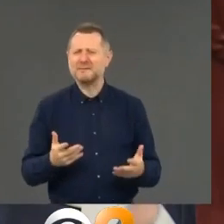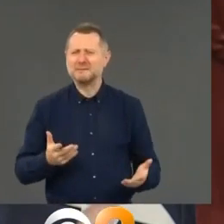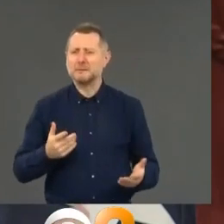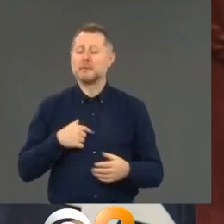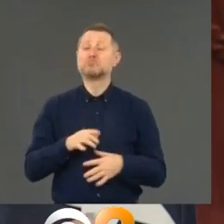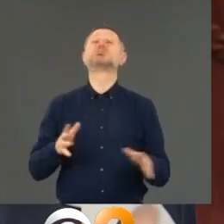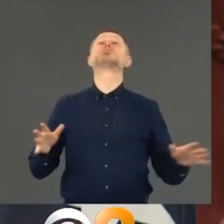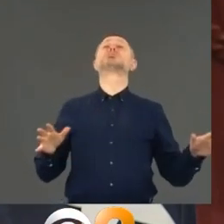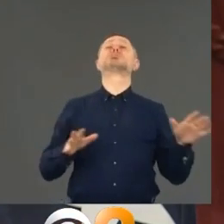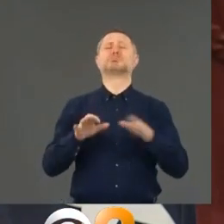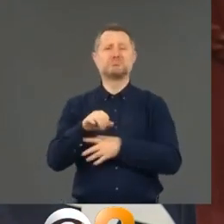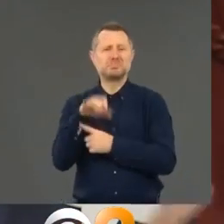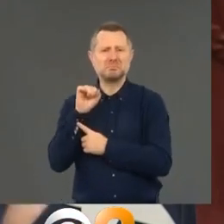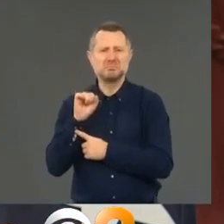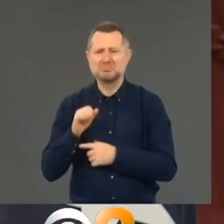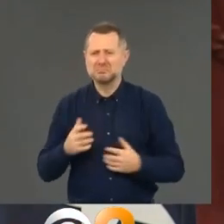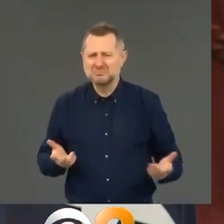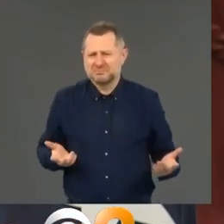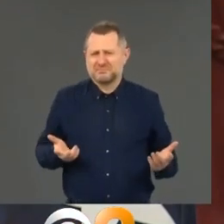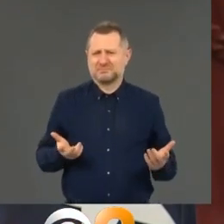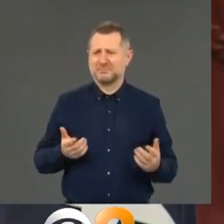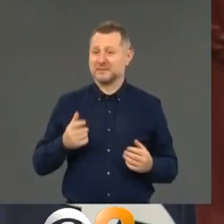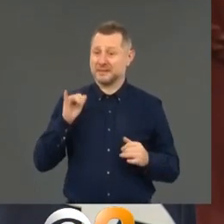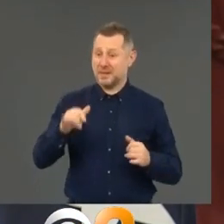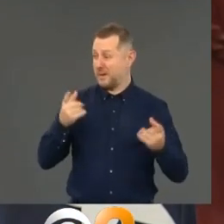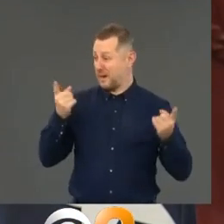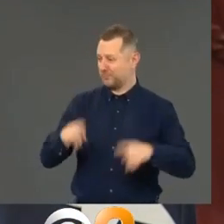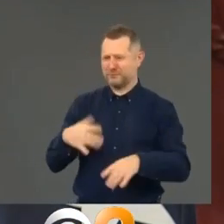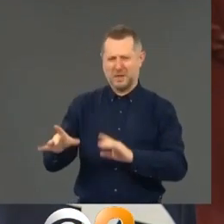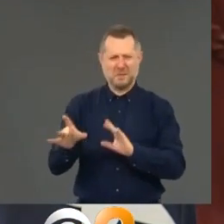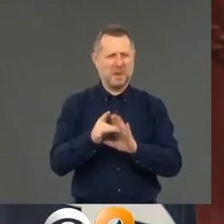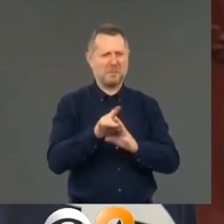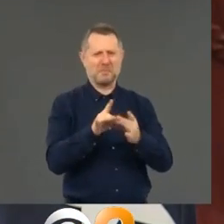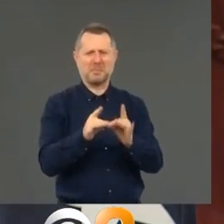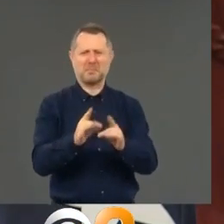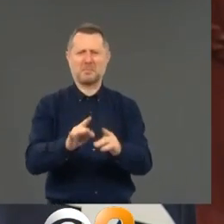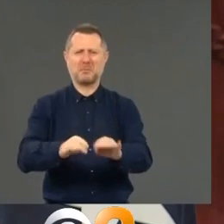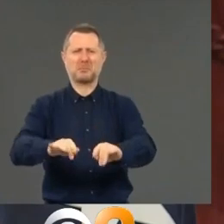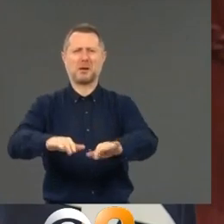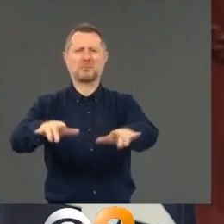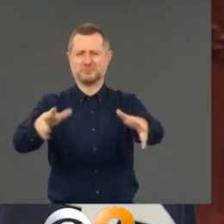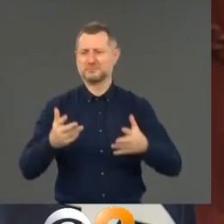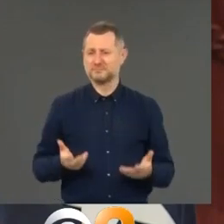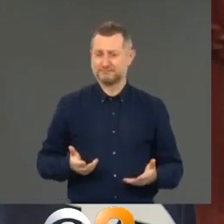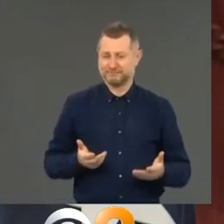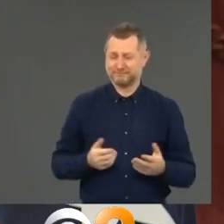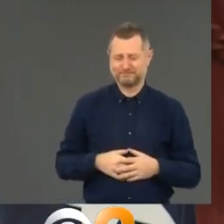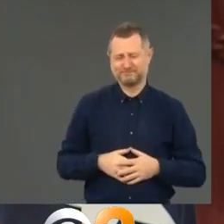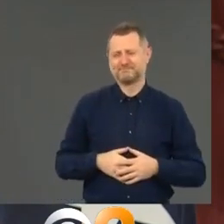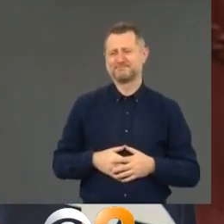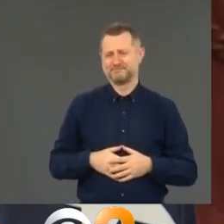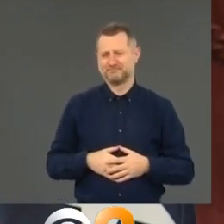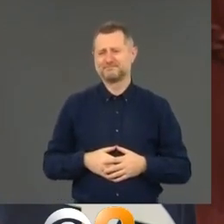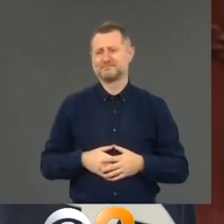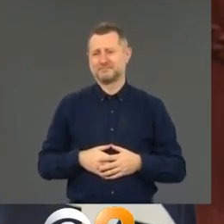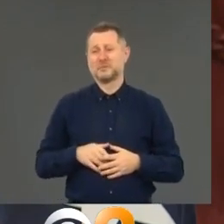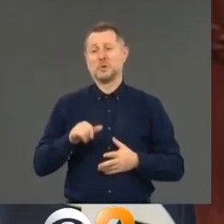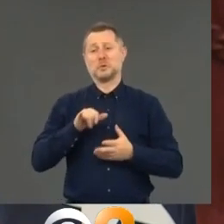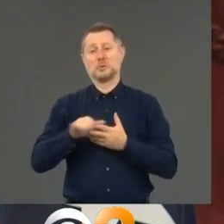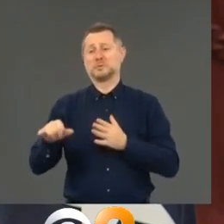me, mind-boggling. But that's how it came here in the first place. New York, a state government does